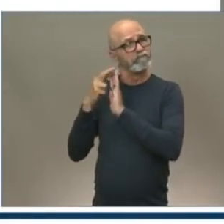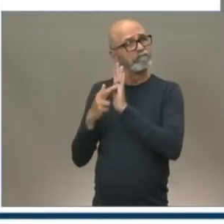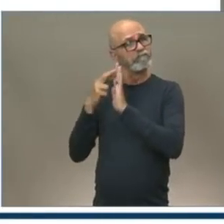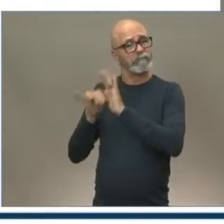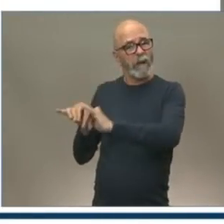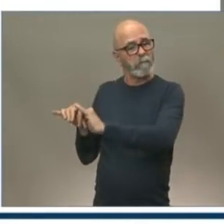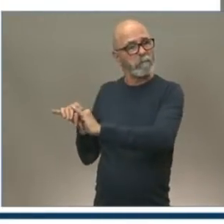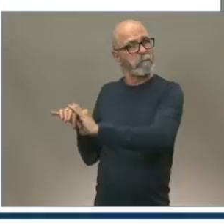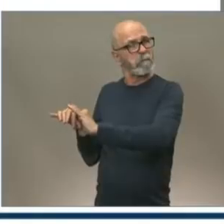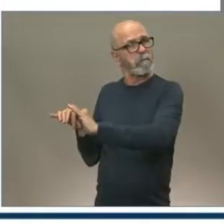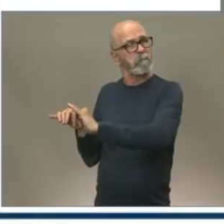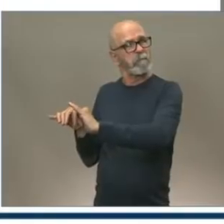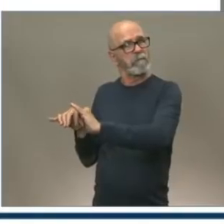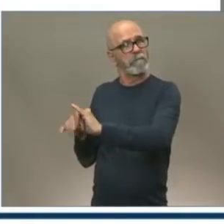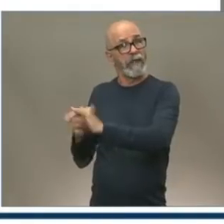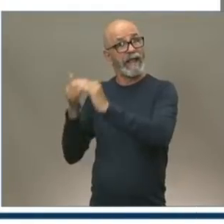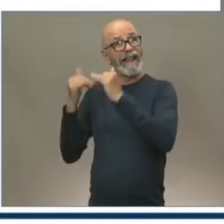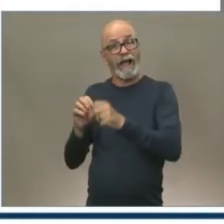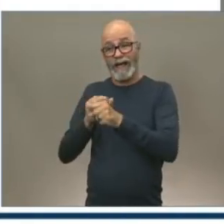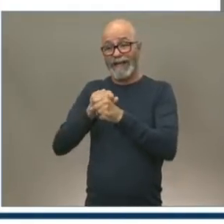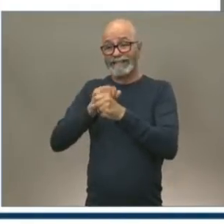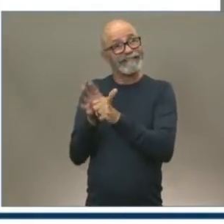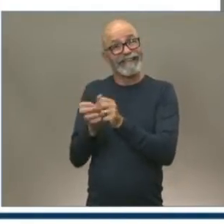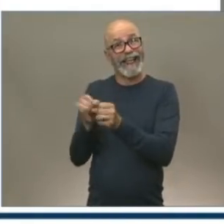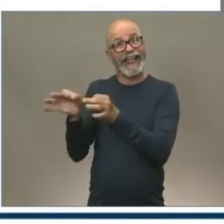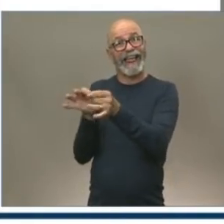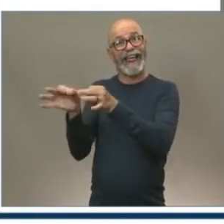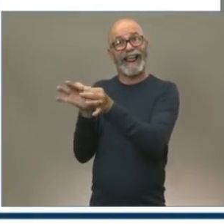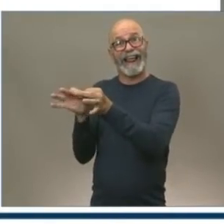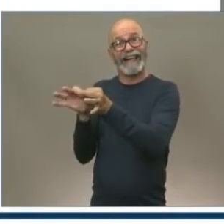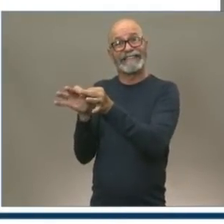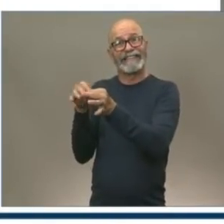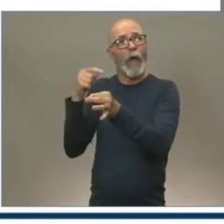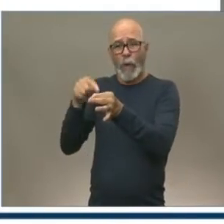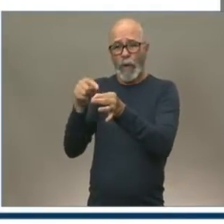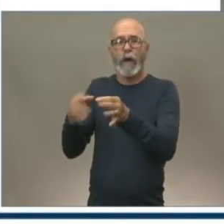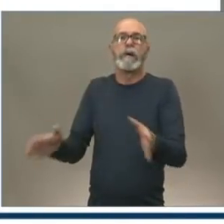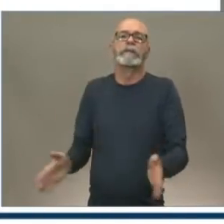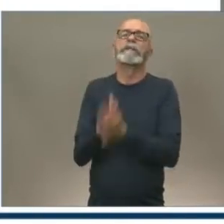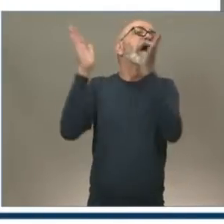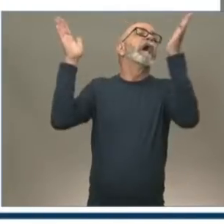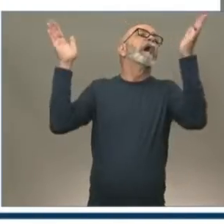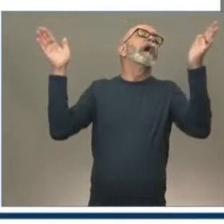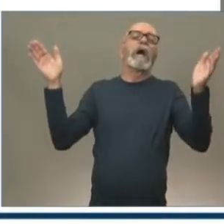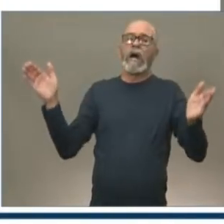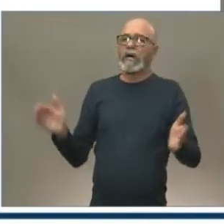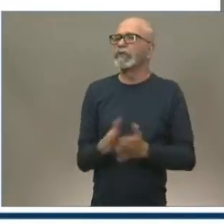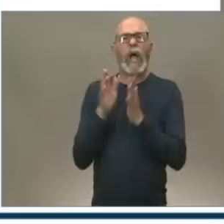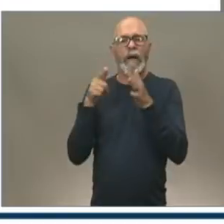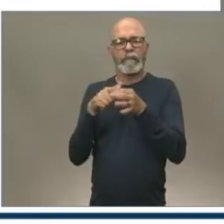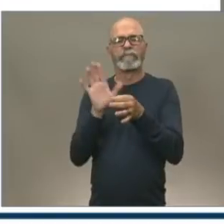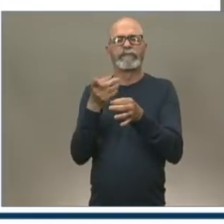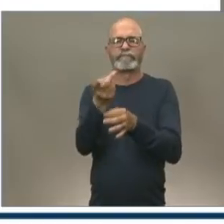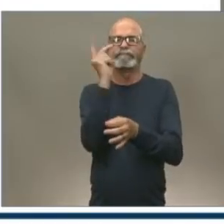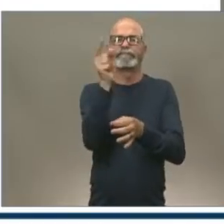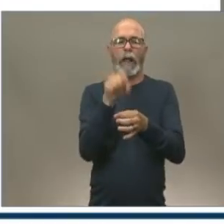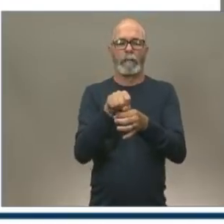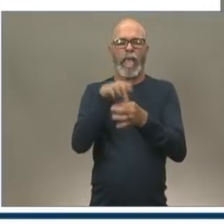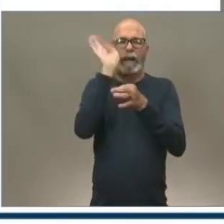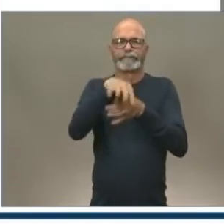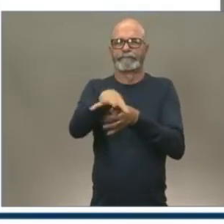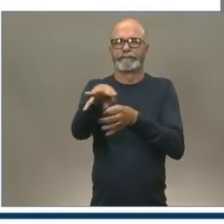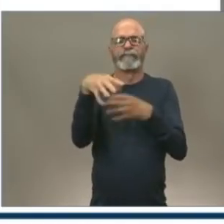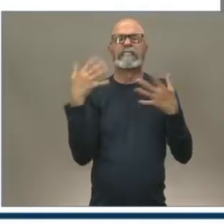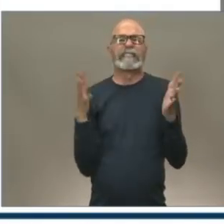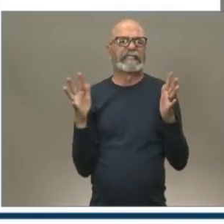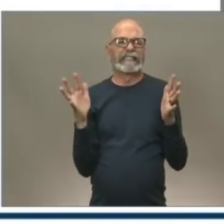highly infectious variants, it doesn't take very many at all to not be following to create spread. What we do know is as we followed